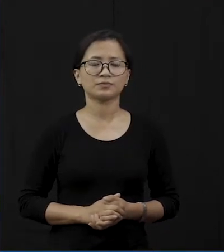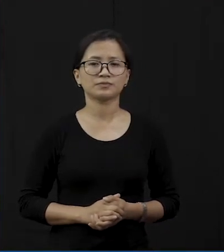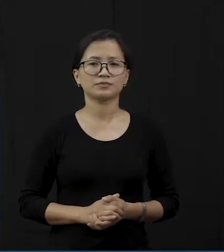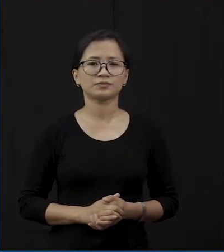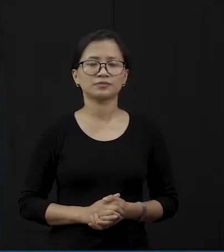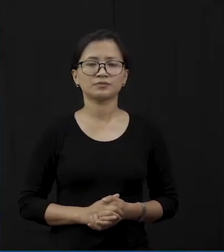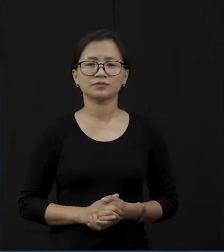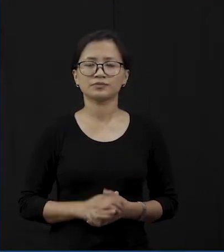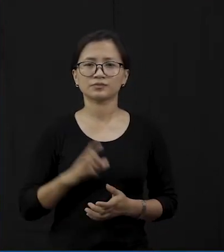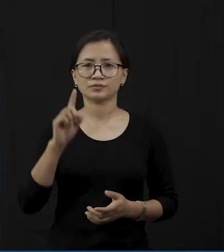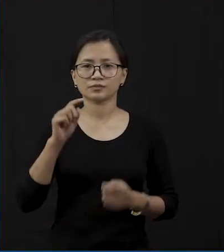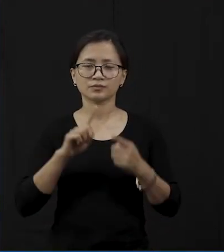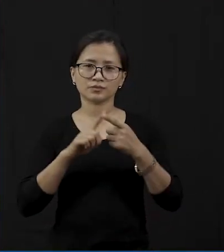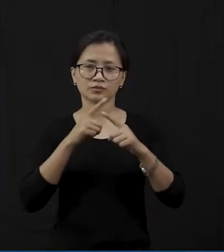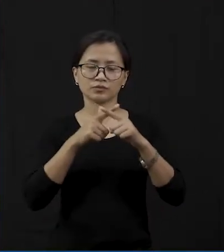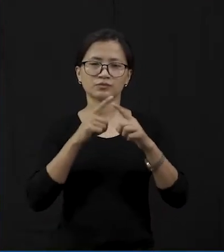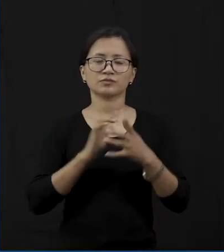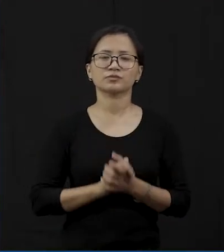Now let's do some exercises.